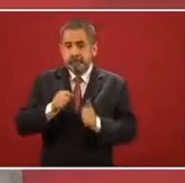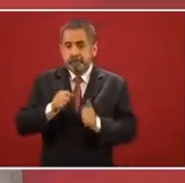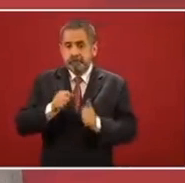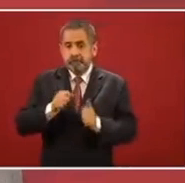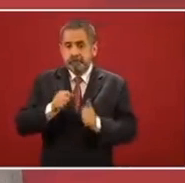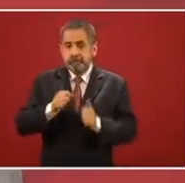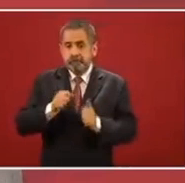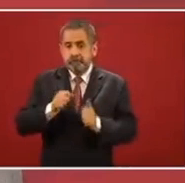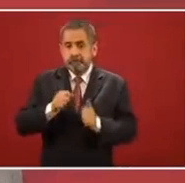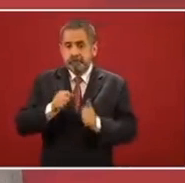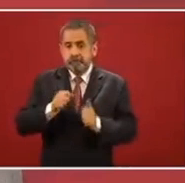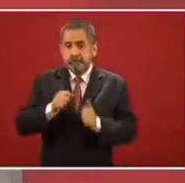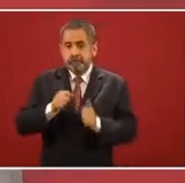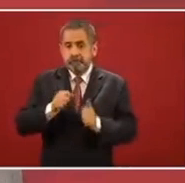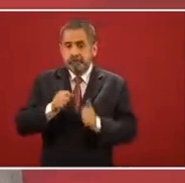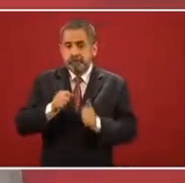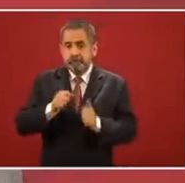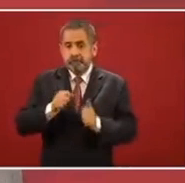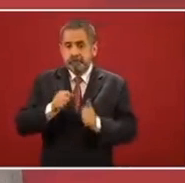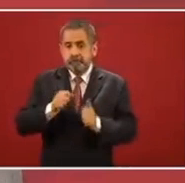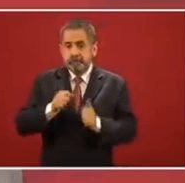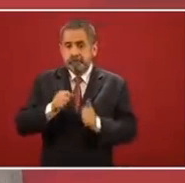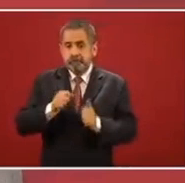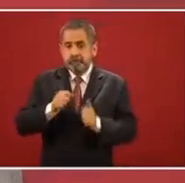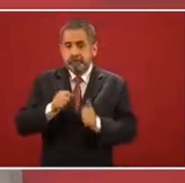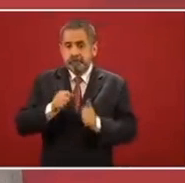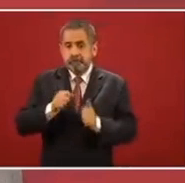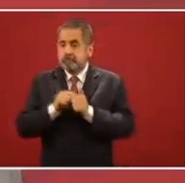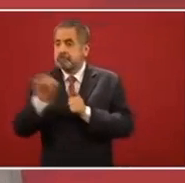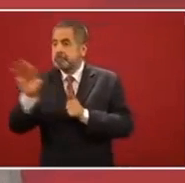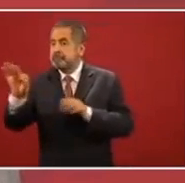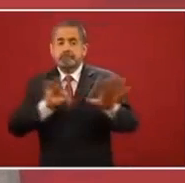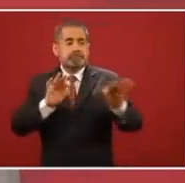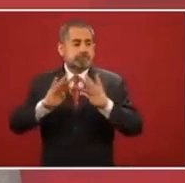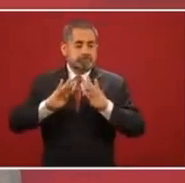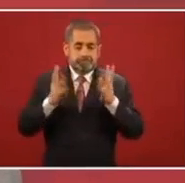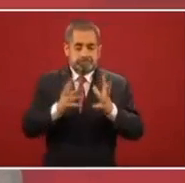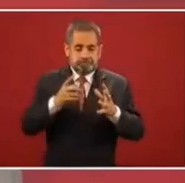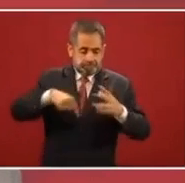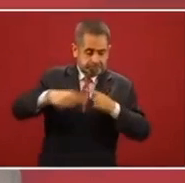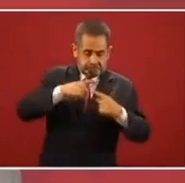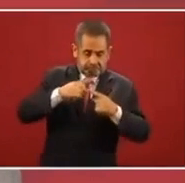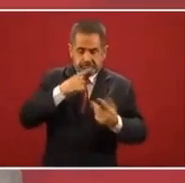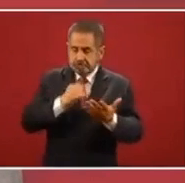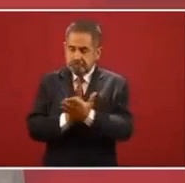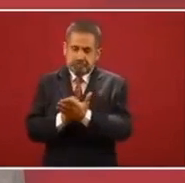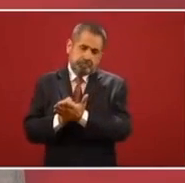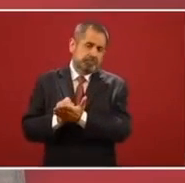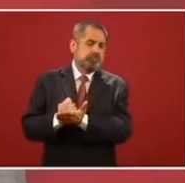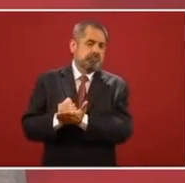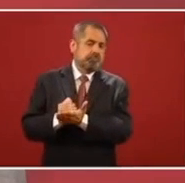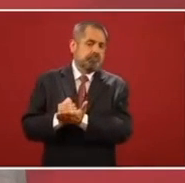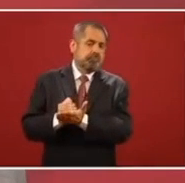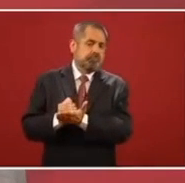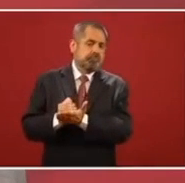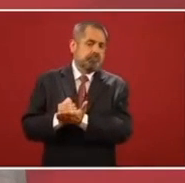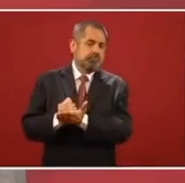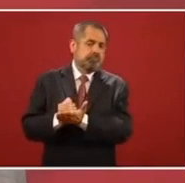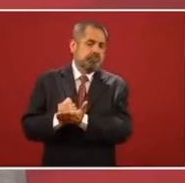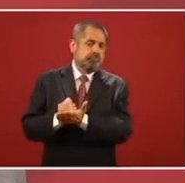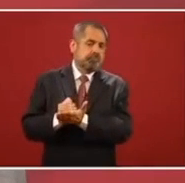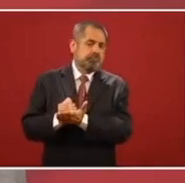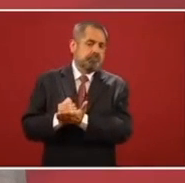collegiate. Doggone it, I'm going the wrong way. tomara cartas en el asunto. Would